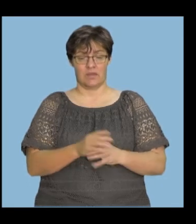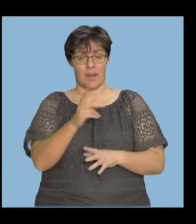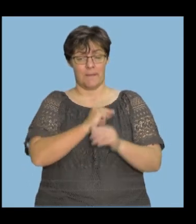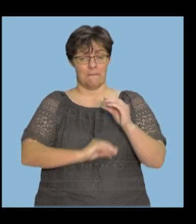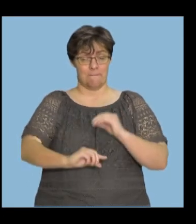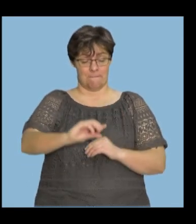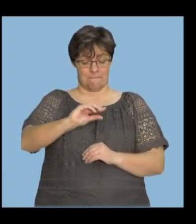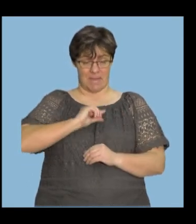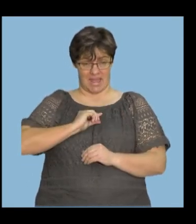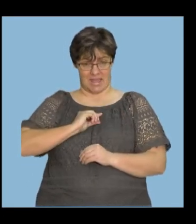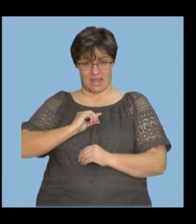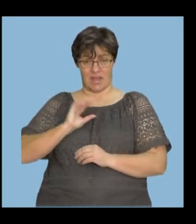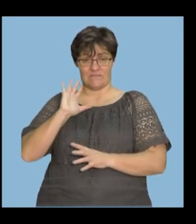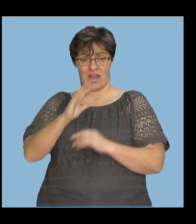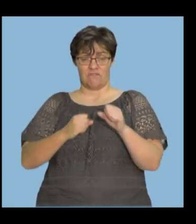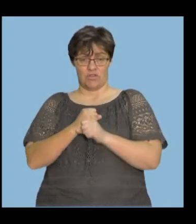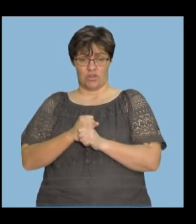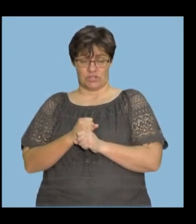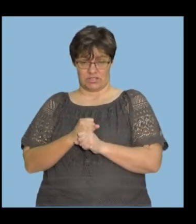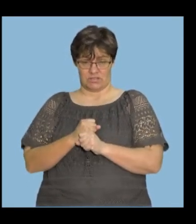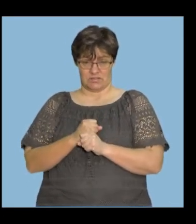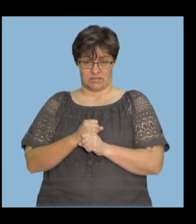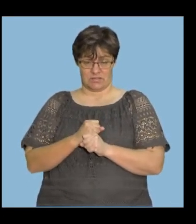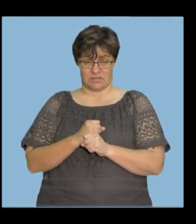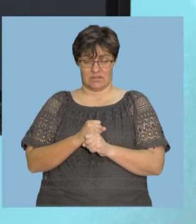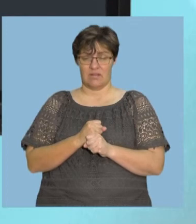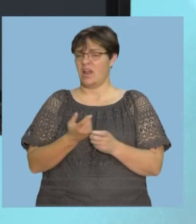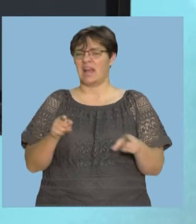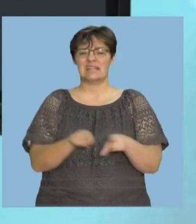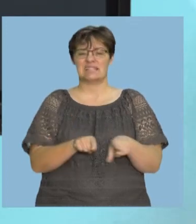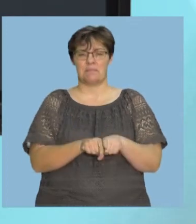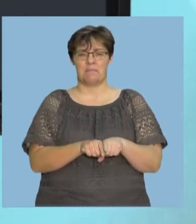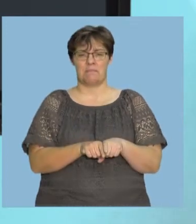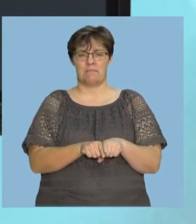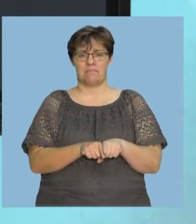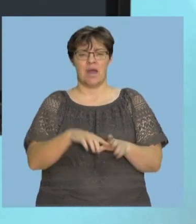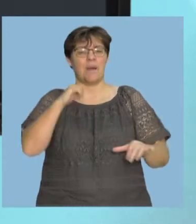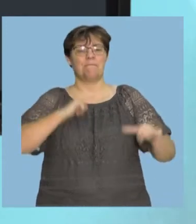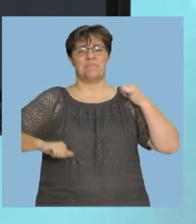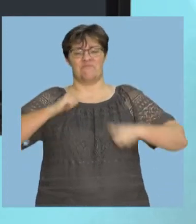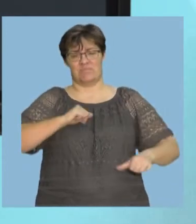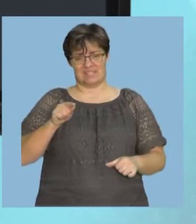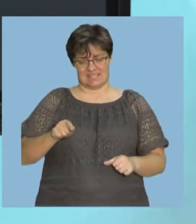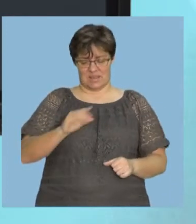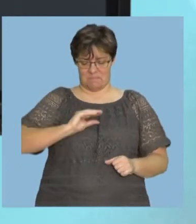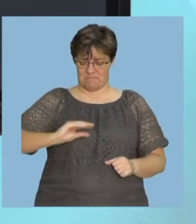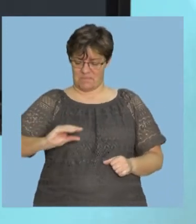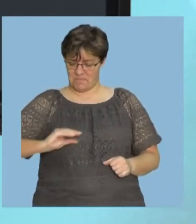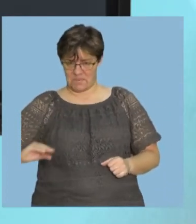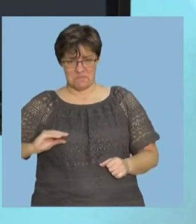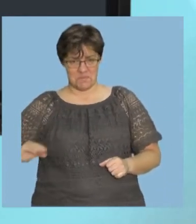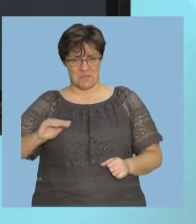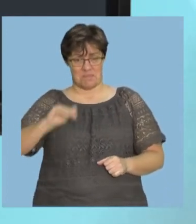returns for the last 5 years given. Returns is like think of that as a performance of a bank each and every